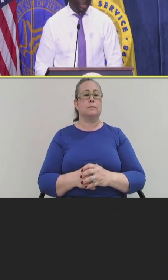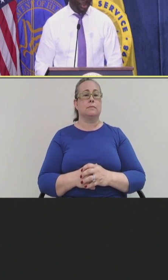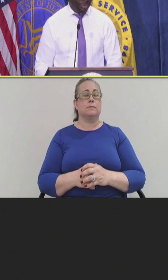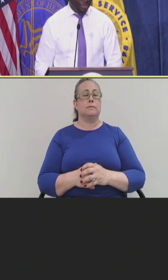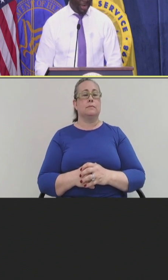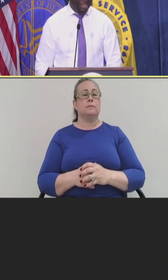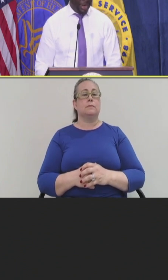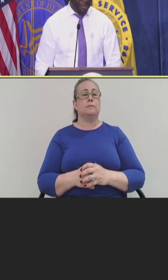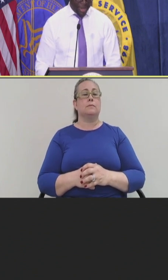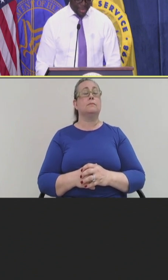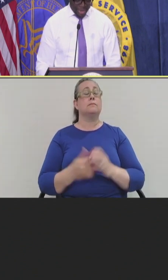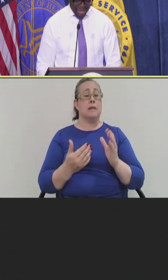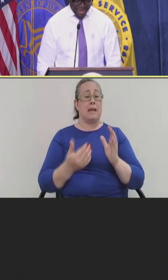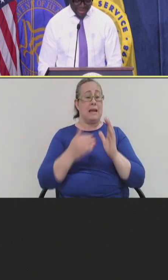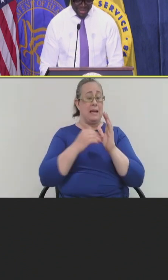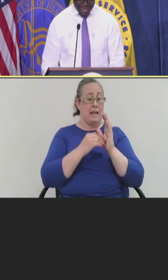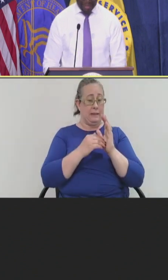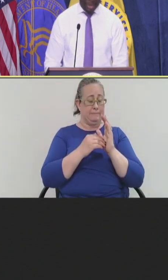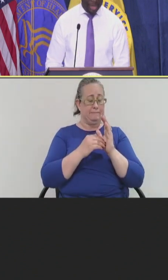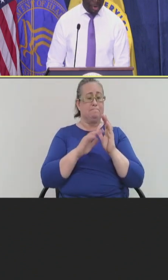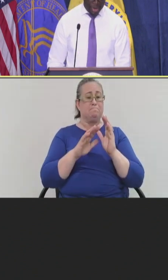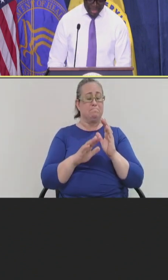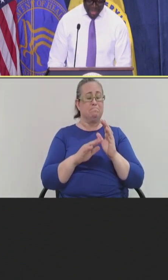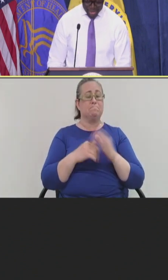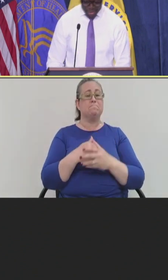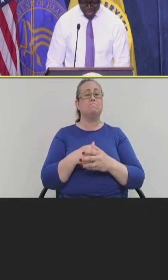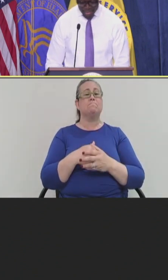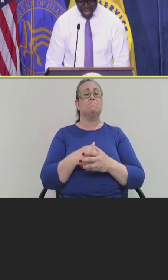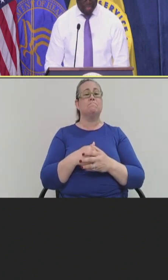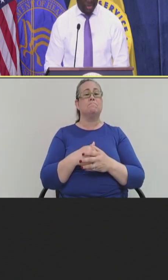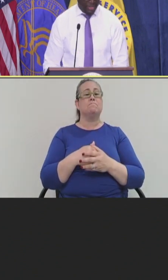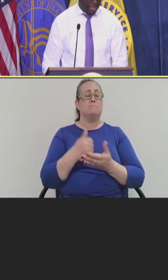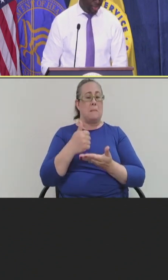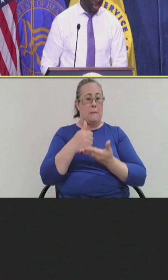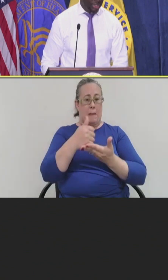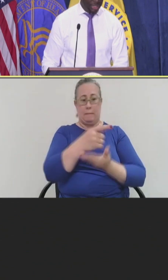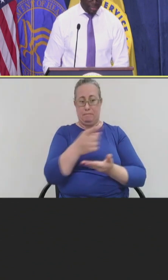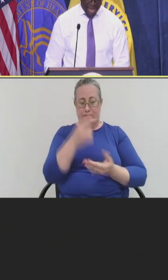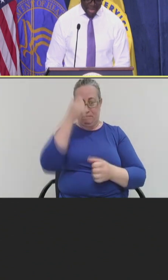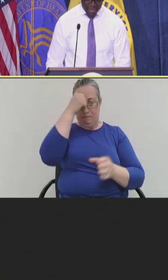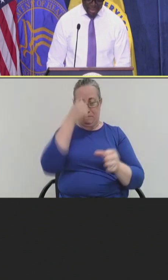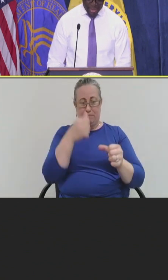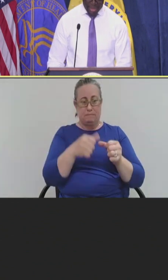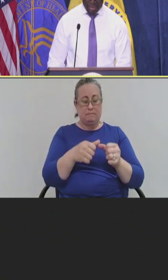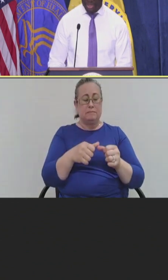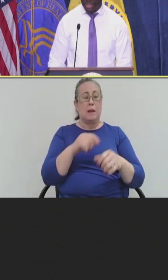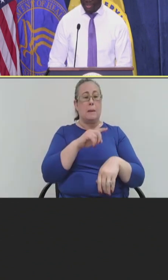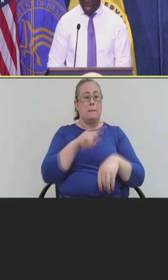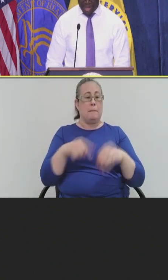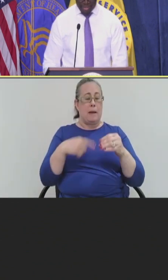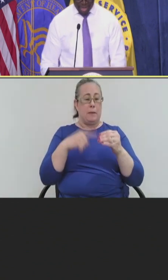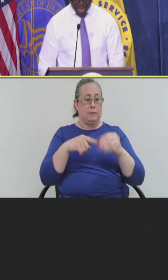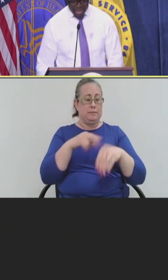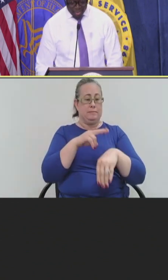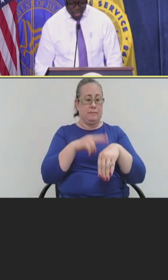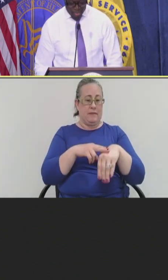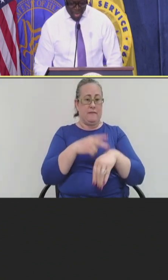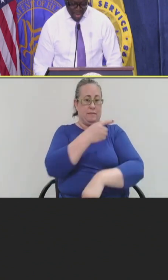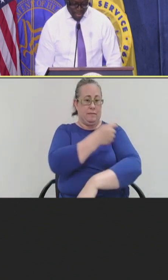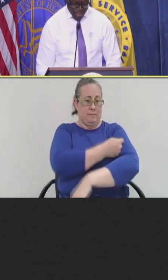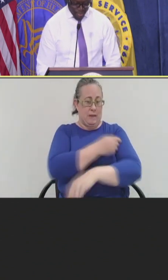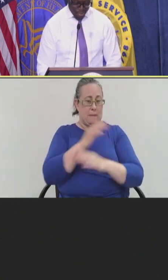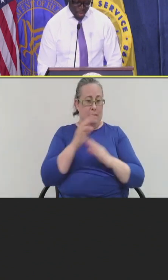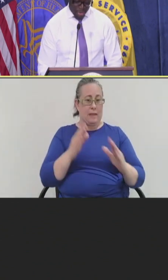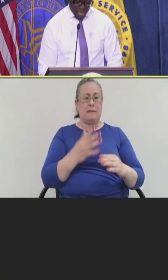Again, to refresh our memories on the current national vaccine strategic plan, which is a 5-year